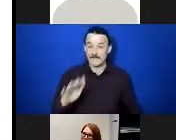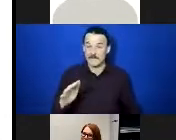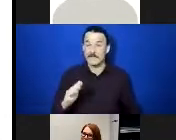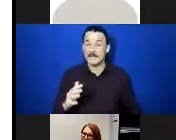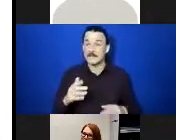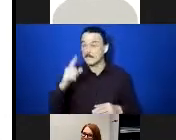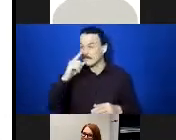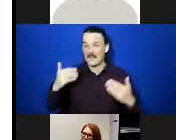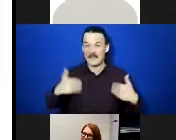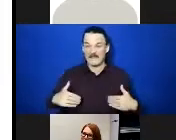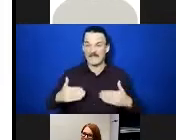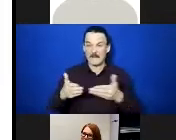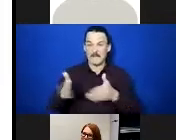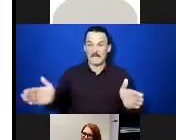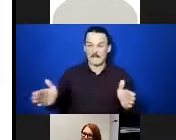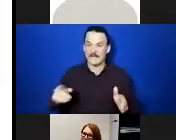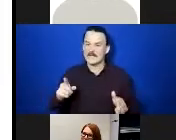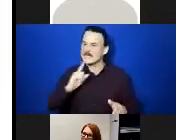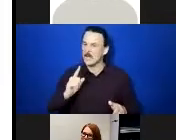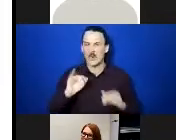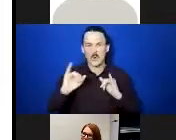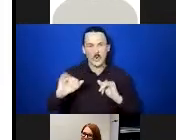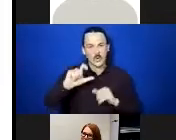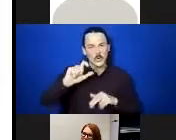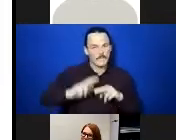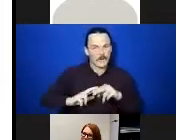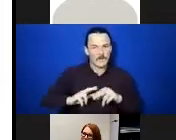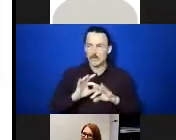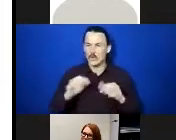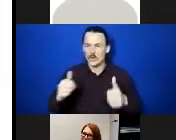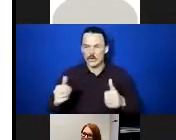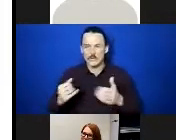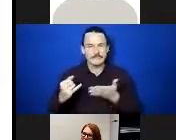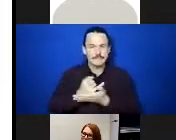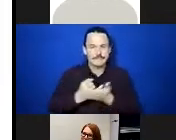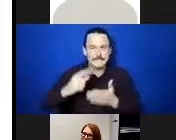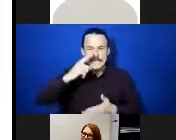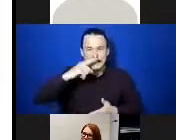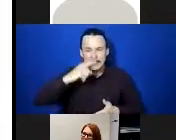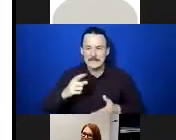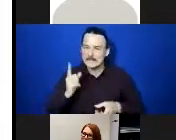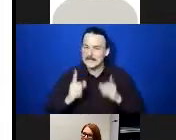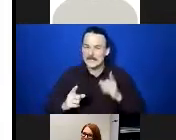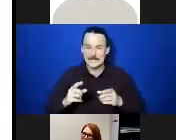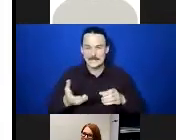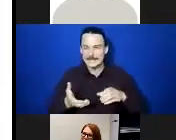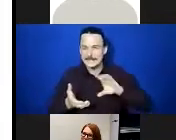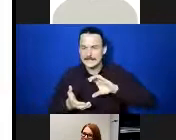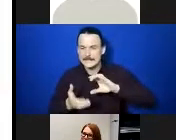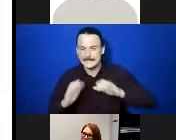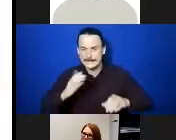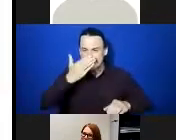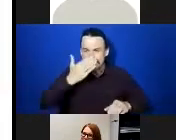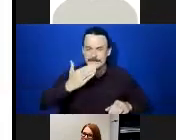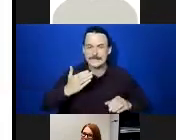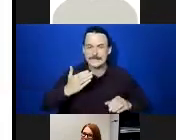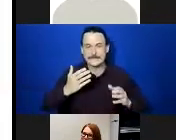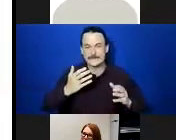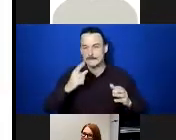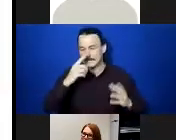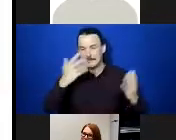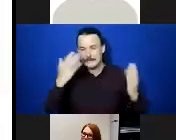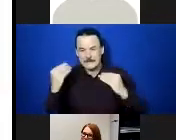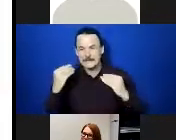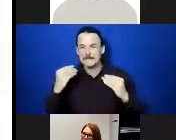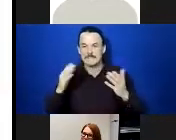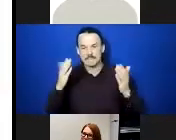public. During that year, Dr. John Snow published an article in the London Medical Gazette